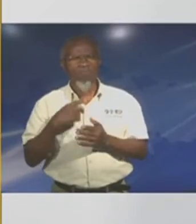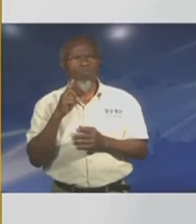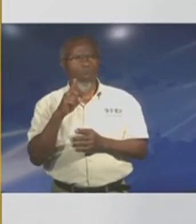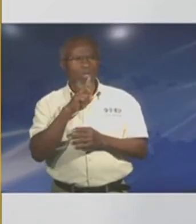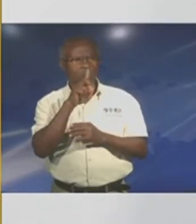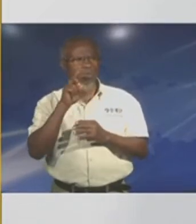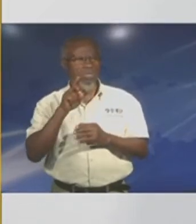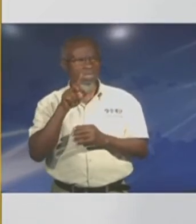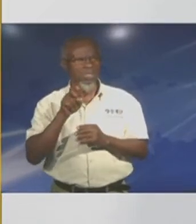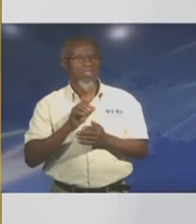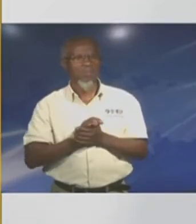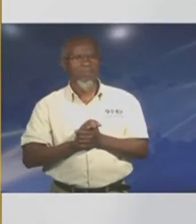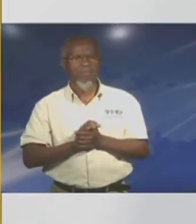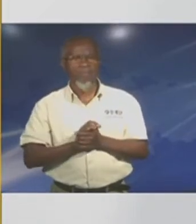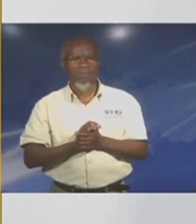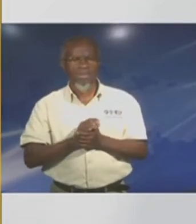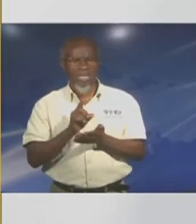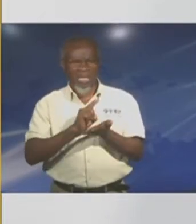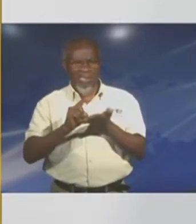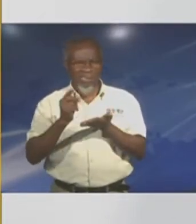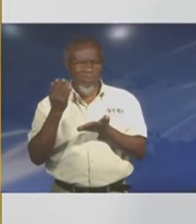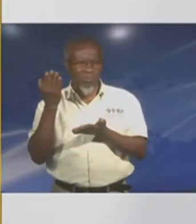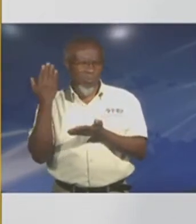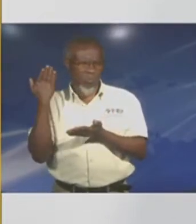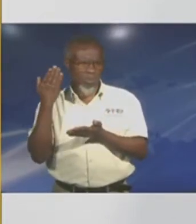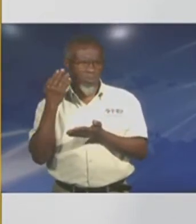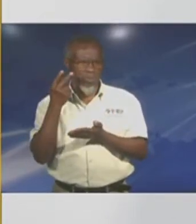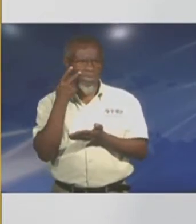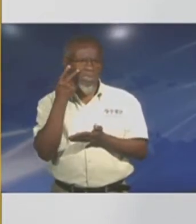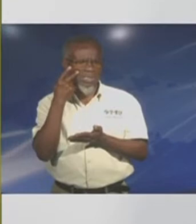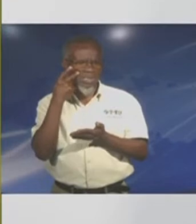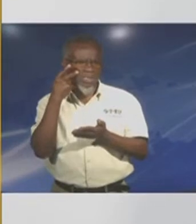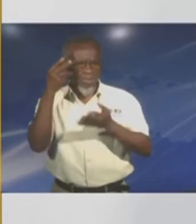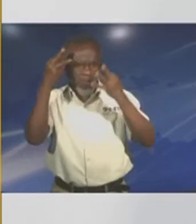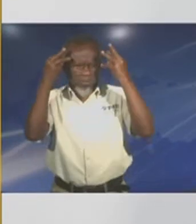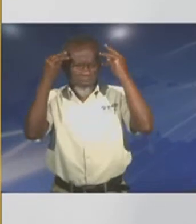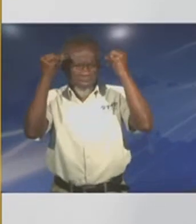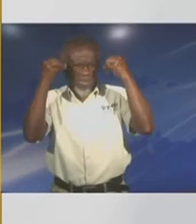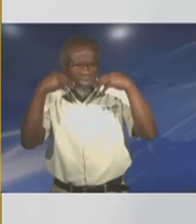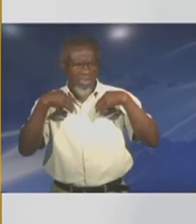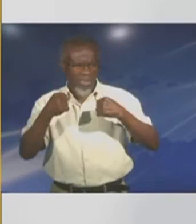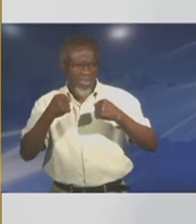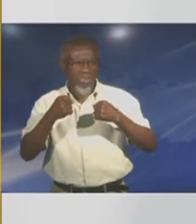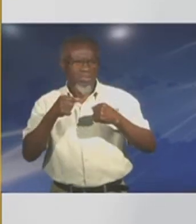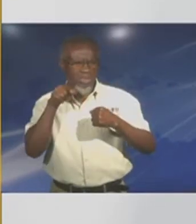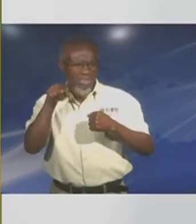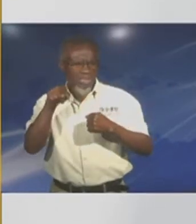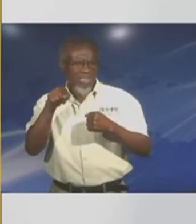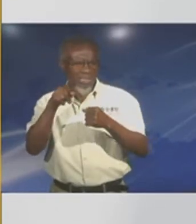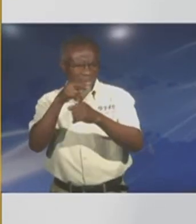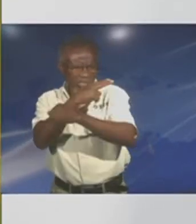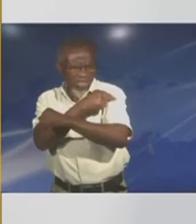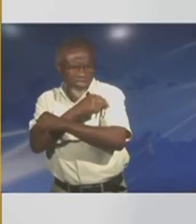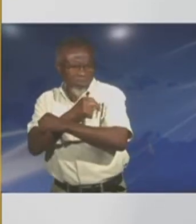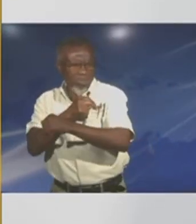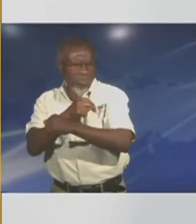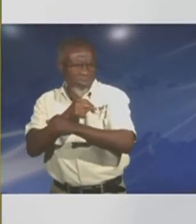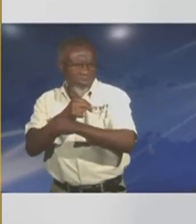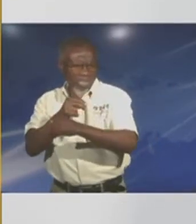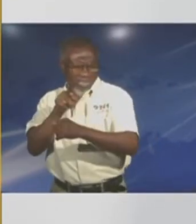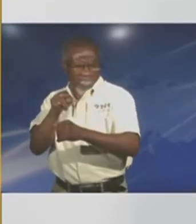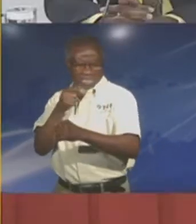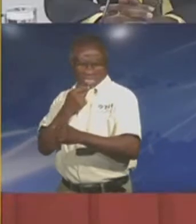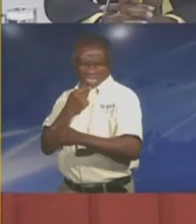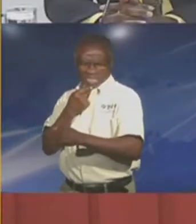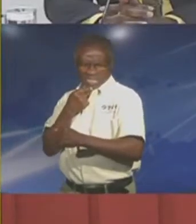this morning. Last week, week before, we would have seen the Minister of Health hospitalized for what he says was swine flu. So now that, for